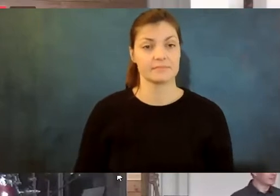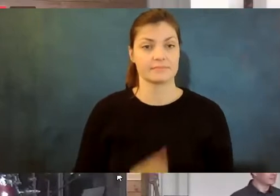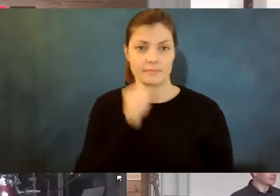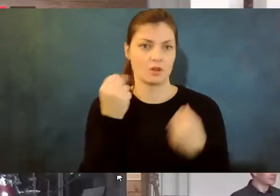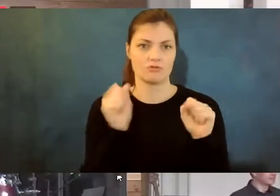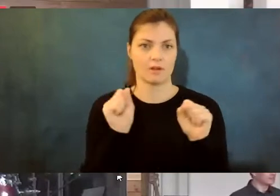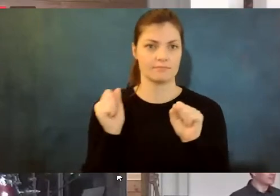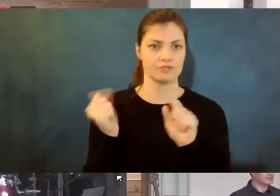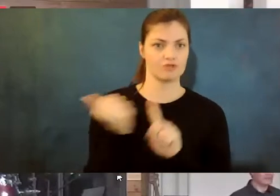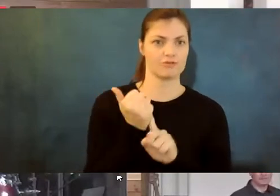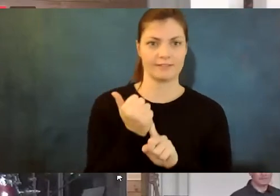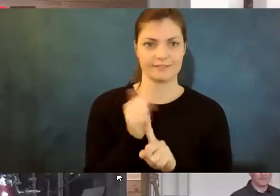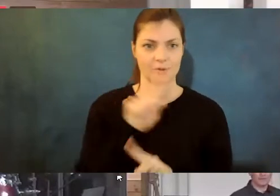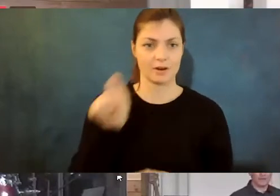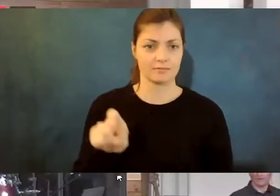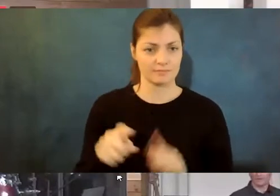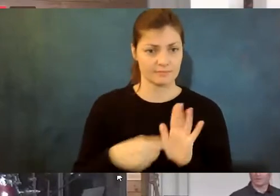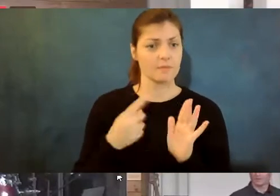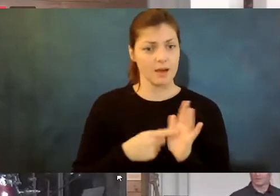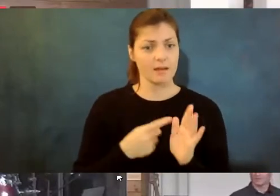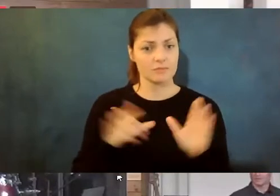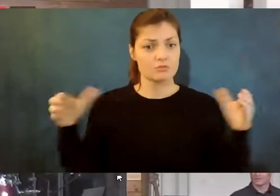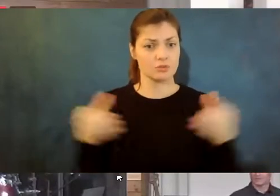It's not a trick question. Sometimes we get a glimpse of God's power.